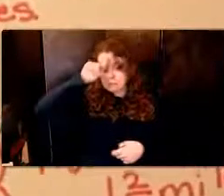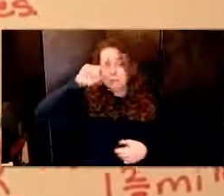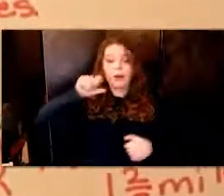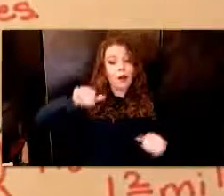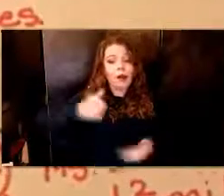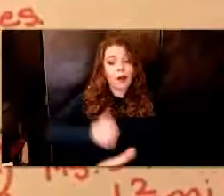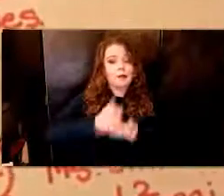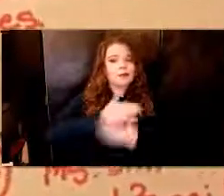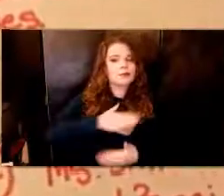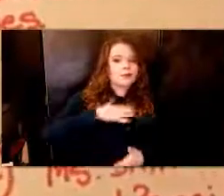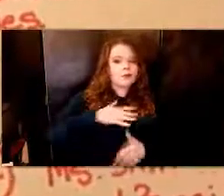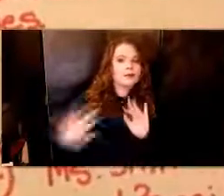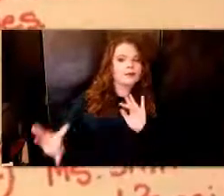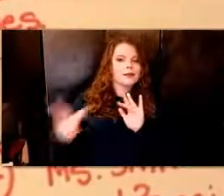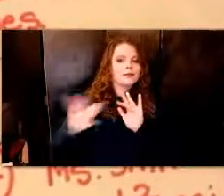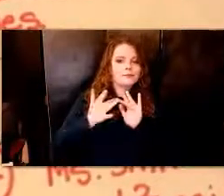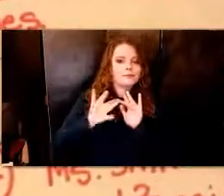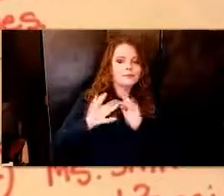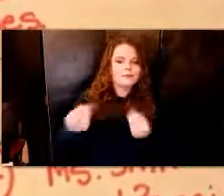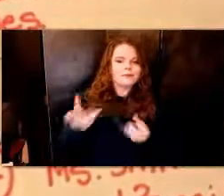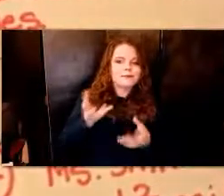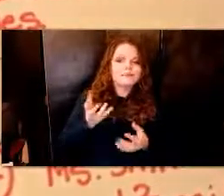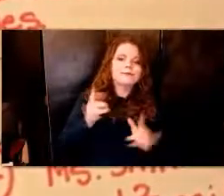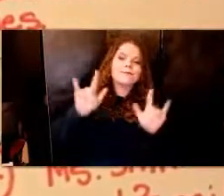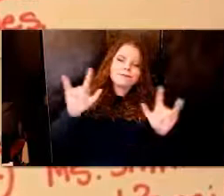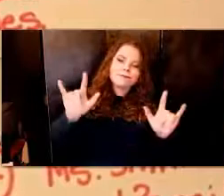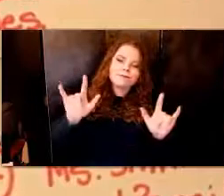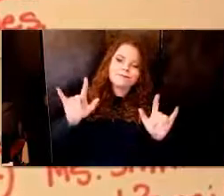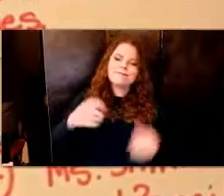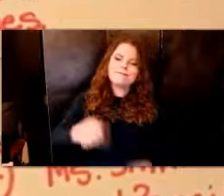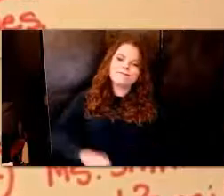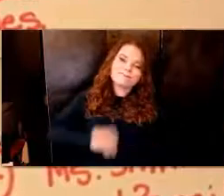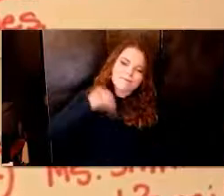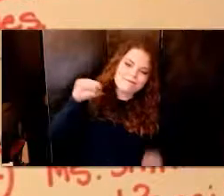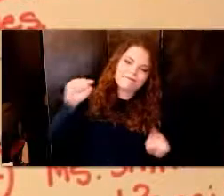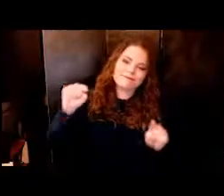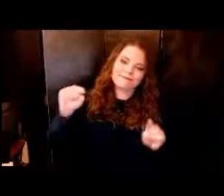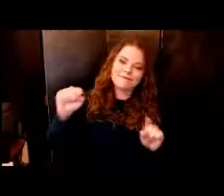with, please reach out and let me know. I love you very much, and I'm super, super proud of you.